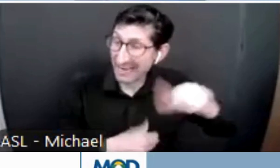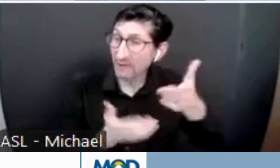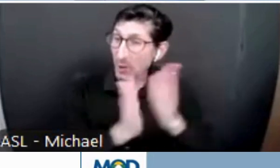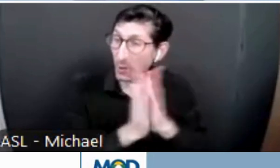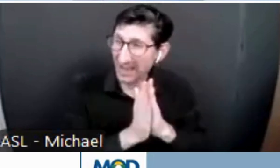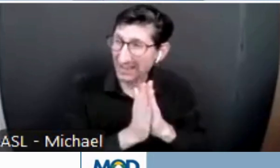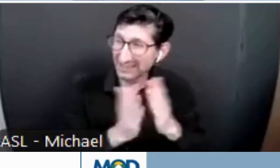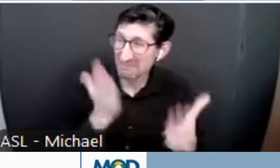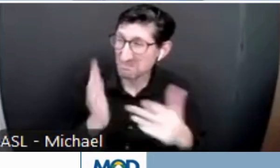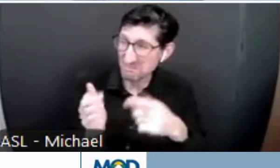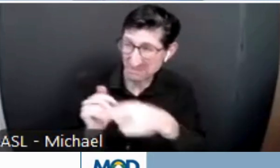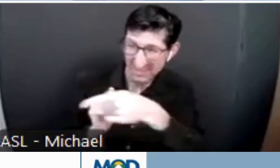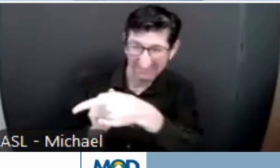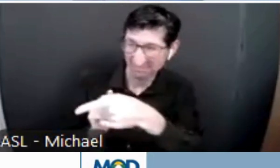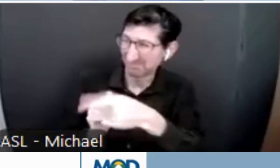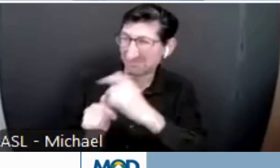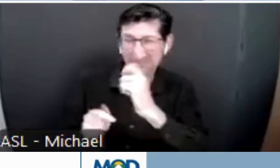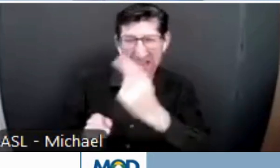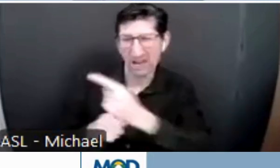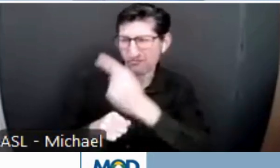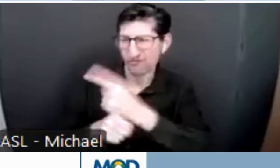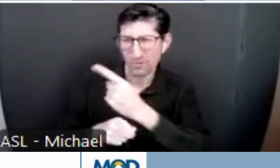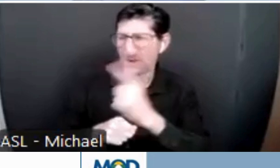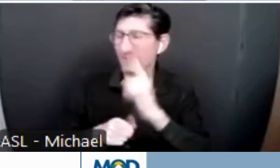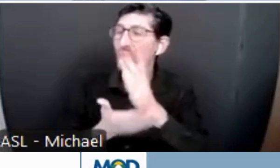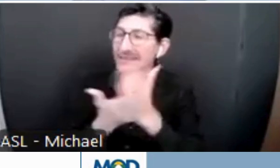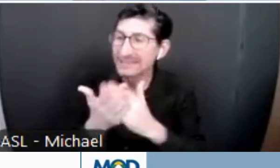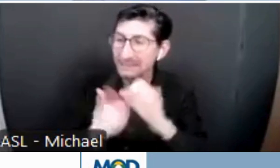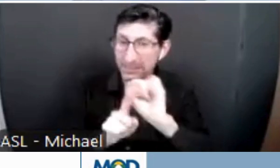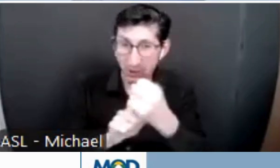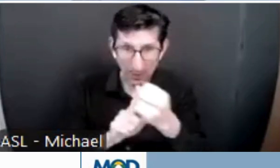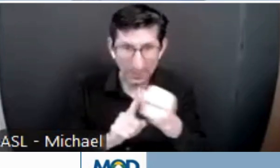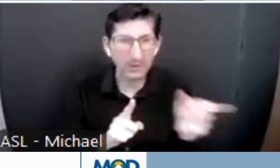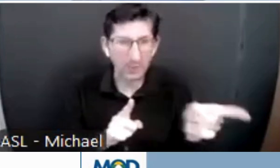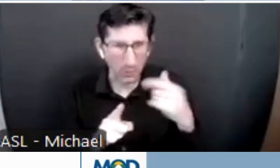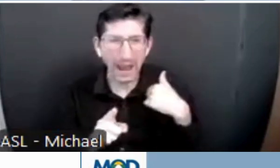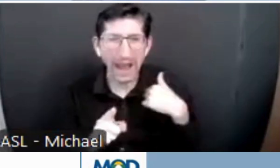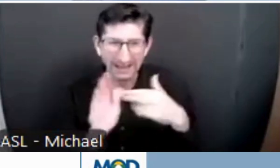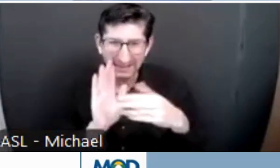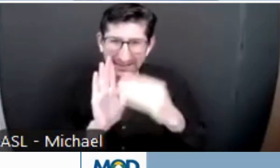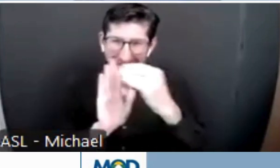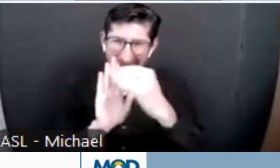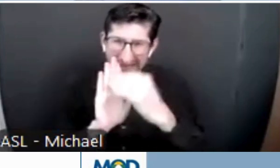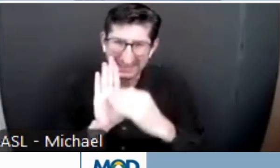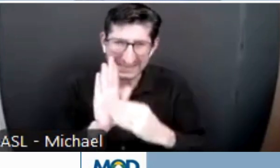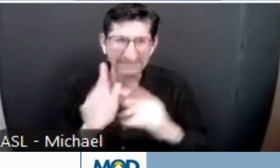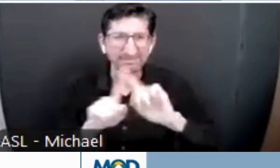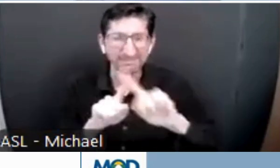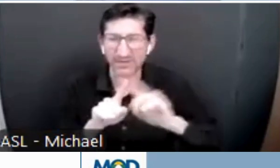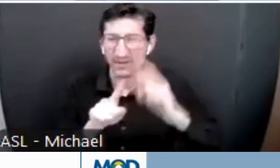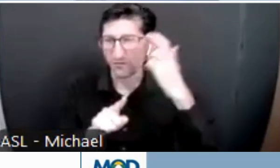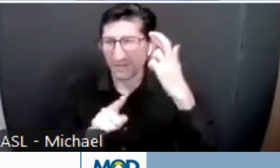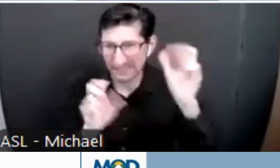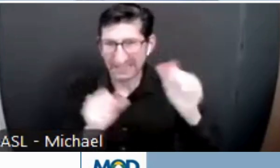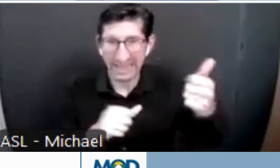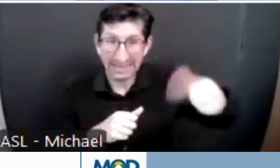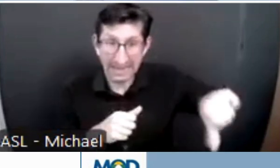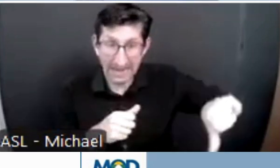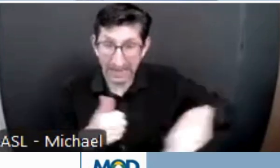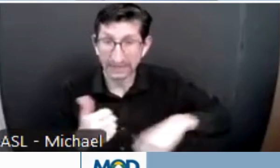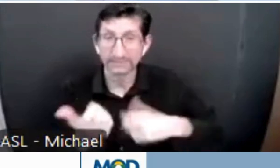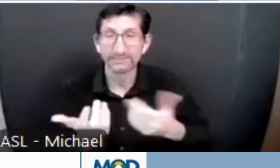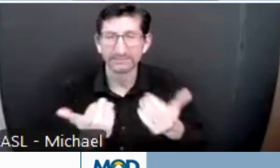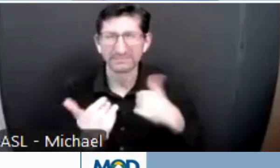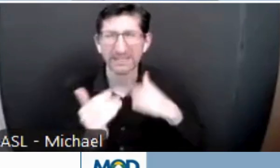unreasonable under certain circumstances. And they're listed here once again. I guess I will read them again.